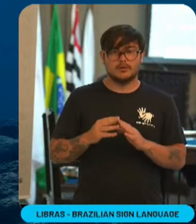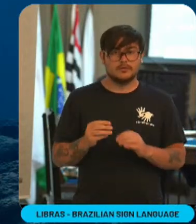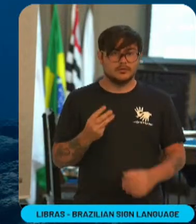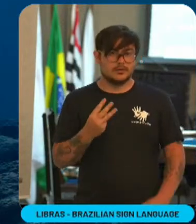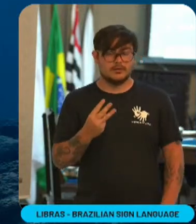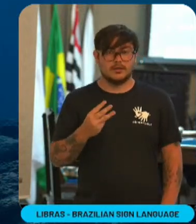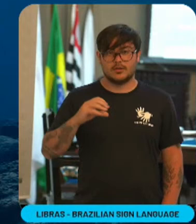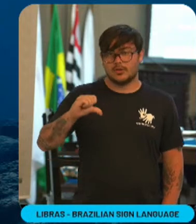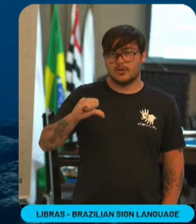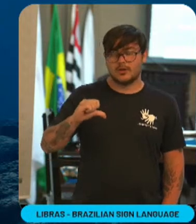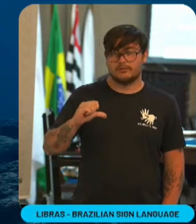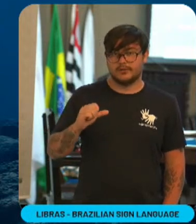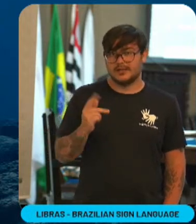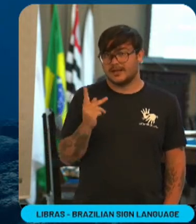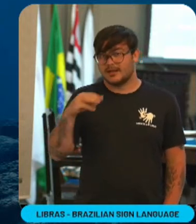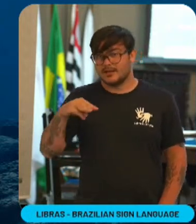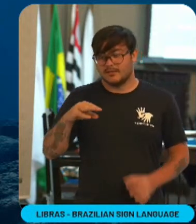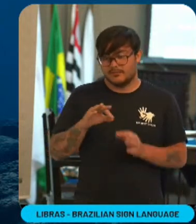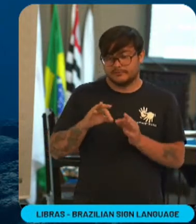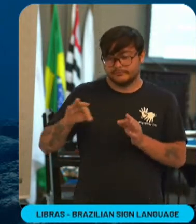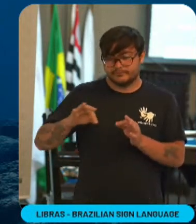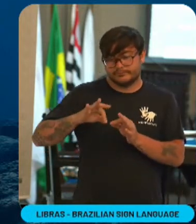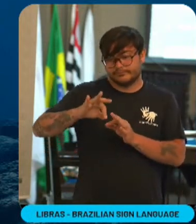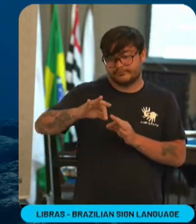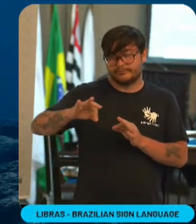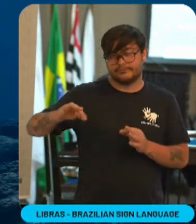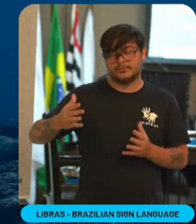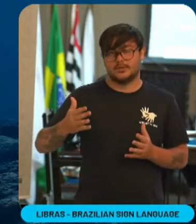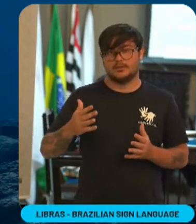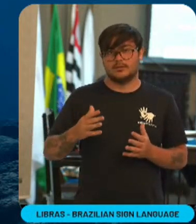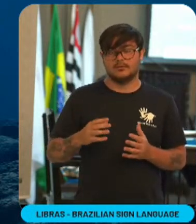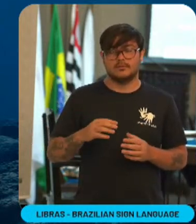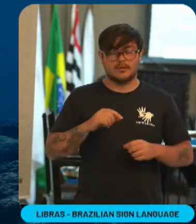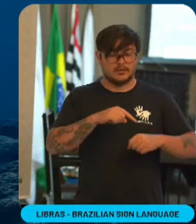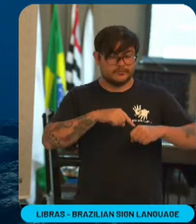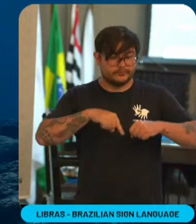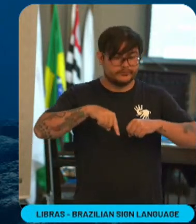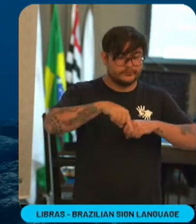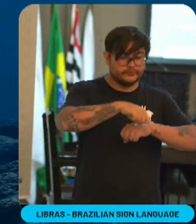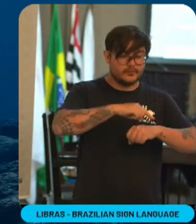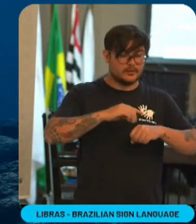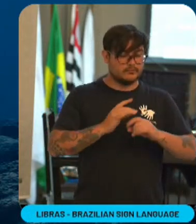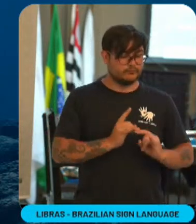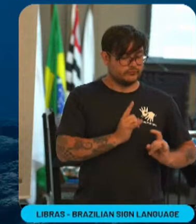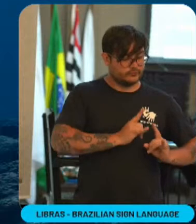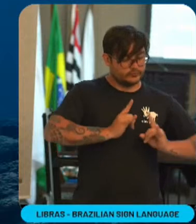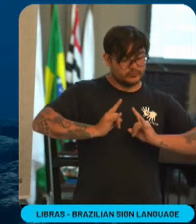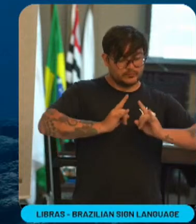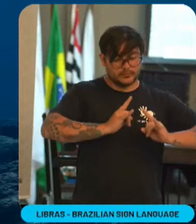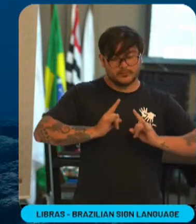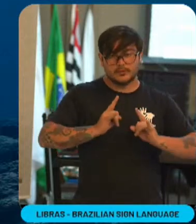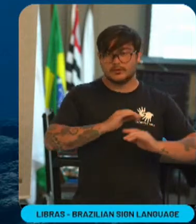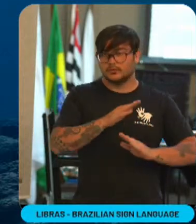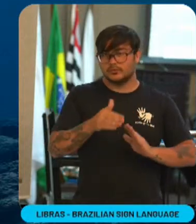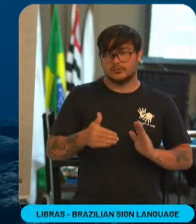city of Santos. They live in 3.4 square kilometers of the